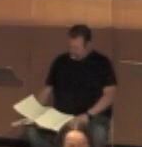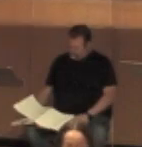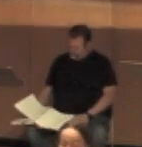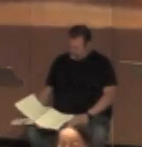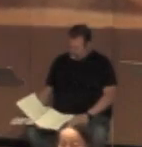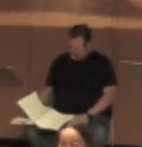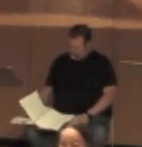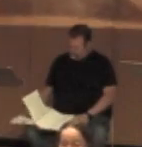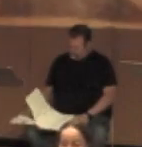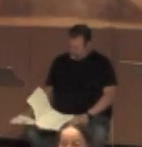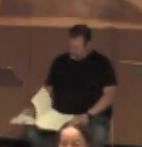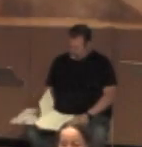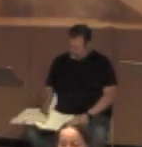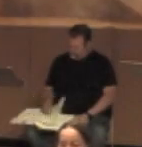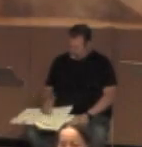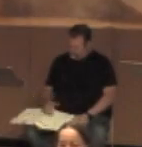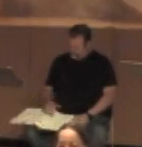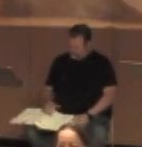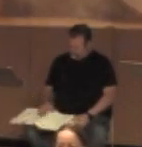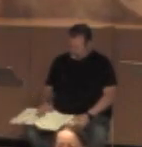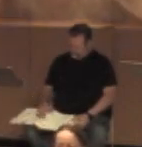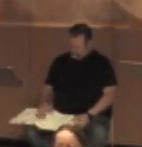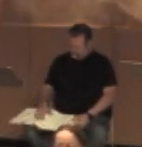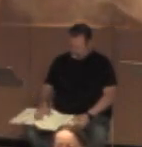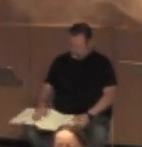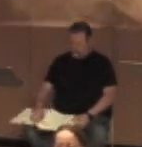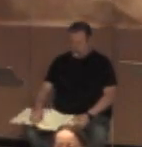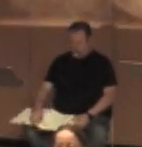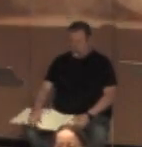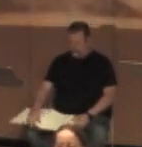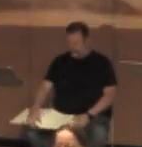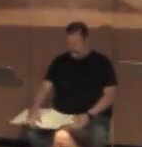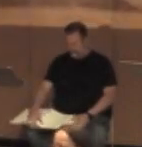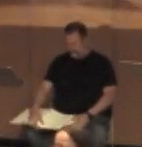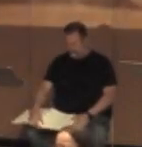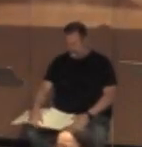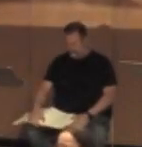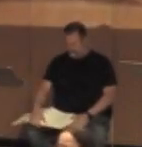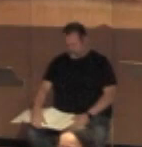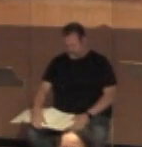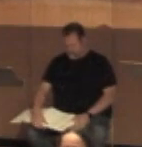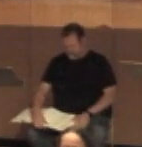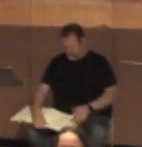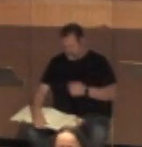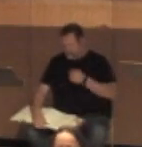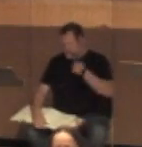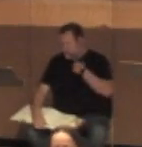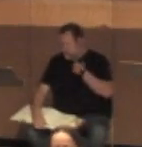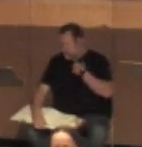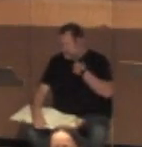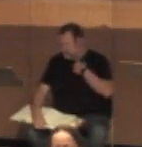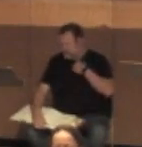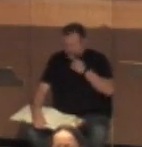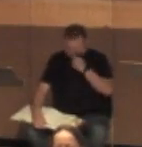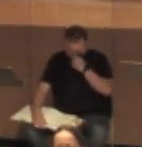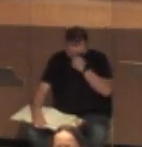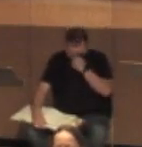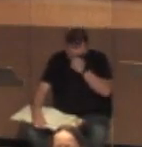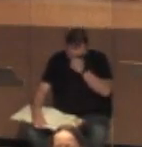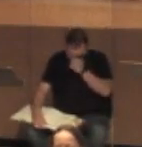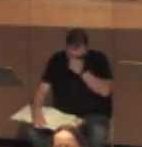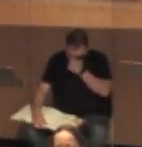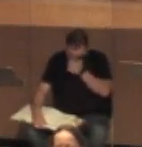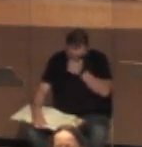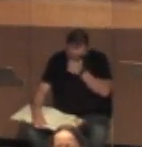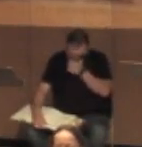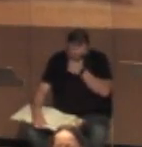party in exchange she said she was like a kid there wasn't